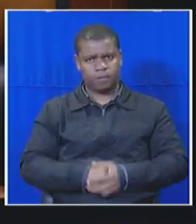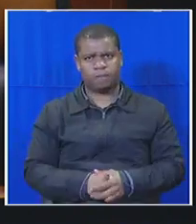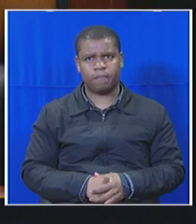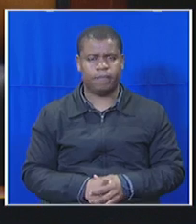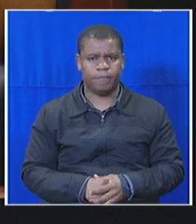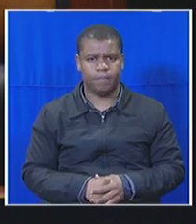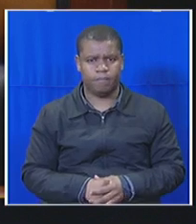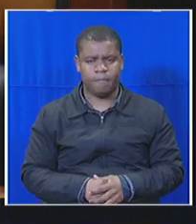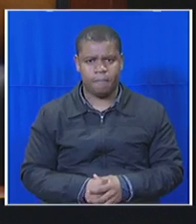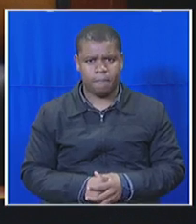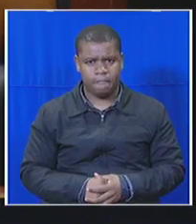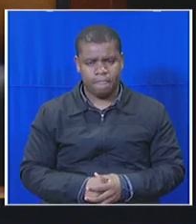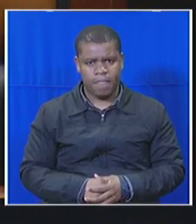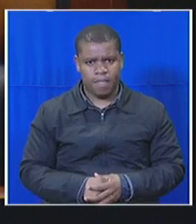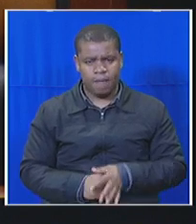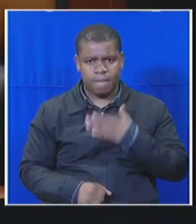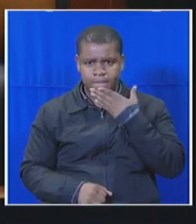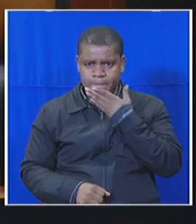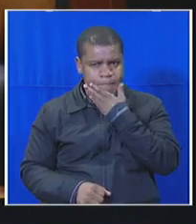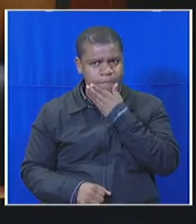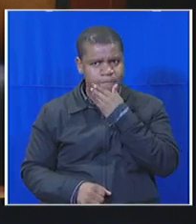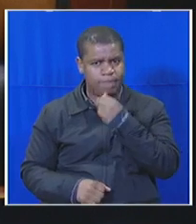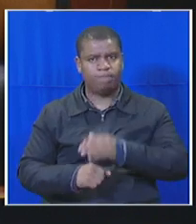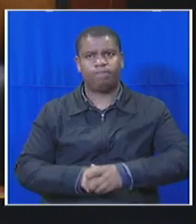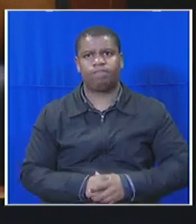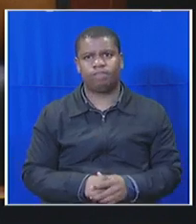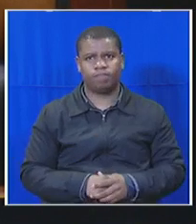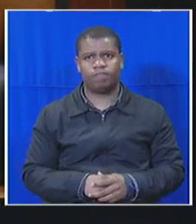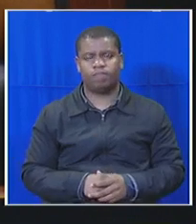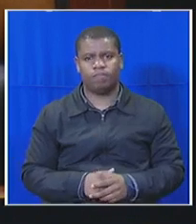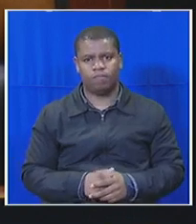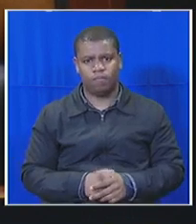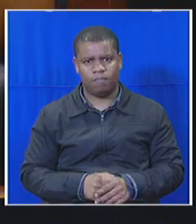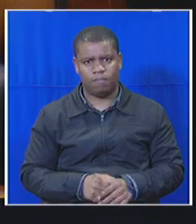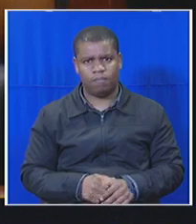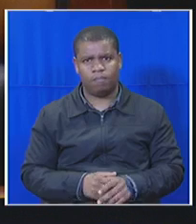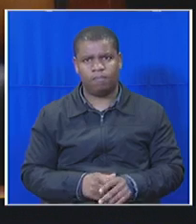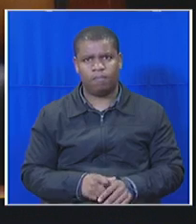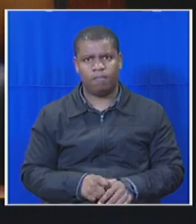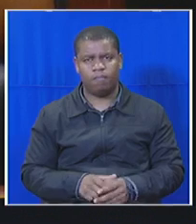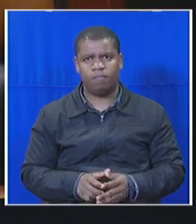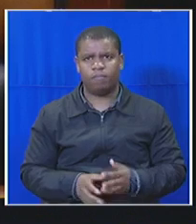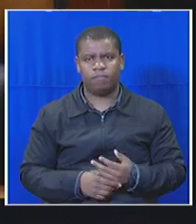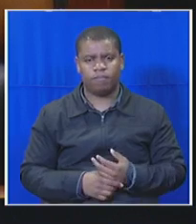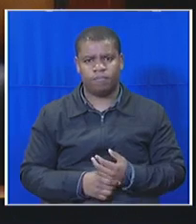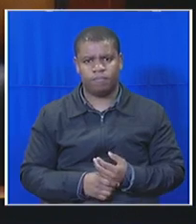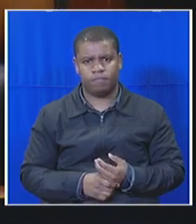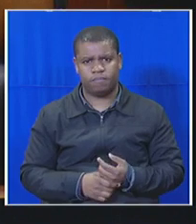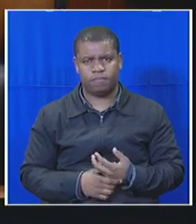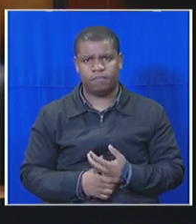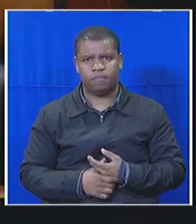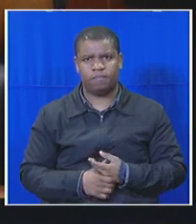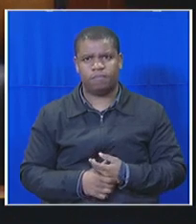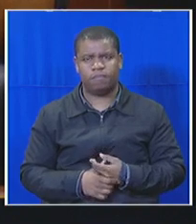Ngiyabona lungu elihloniphekileyo ureferee uyomona gijimela emqeni ukuyobuza ulinesman